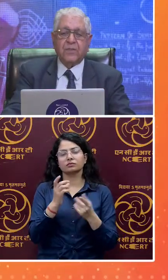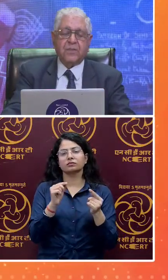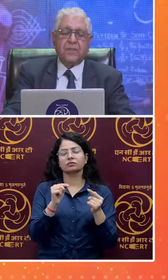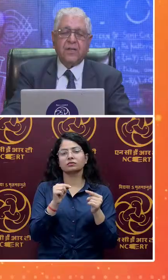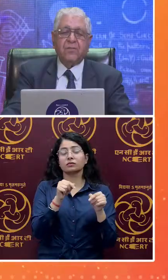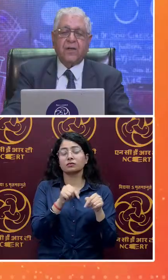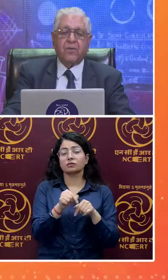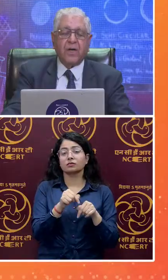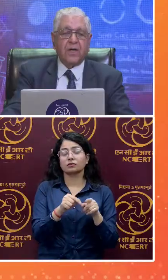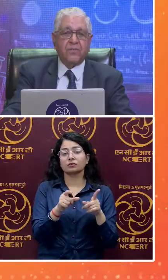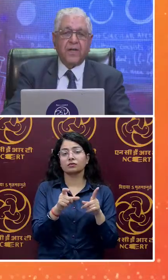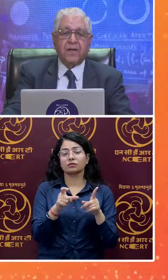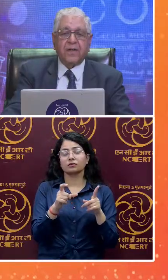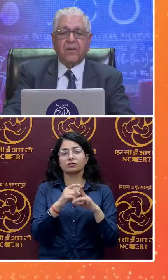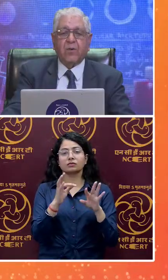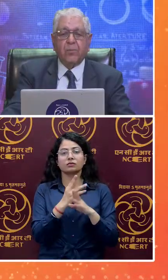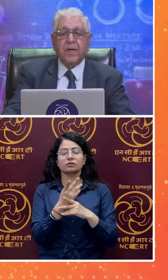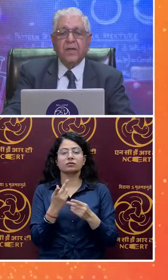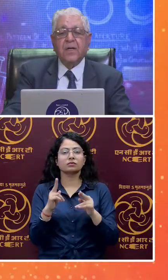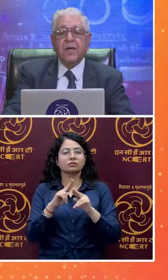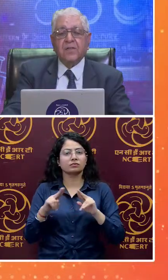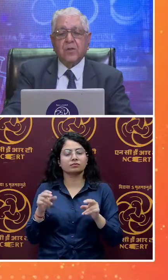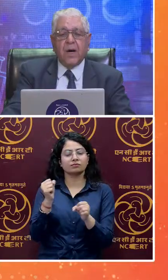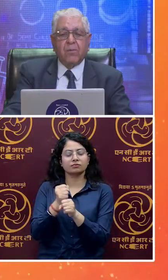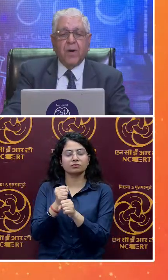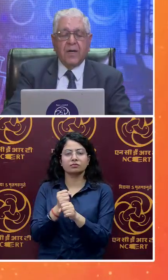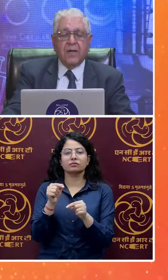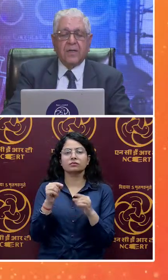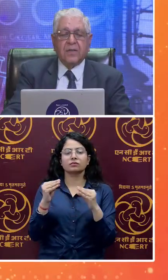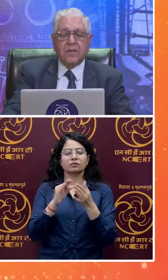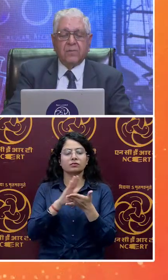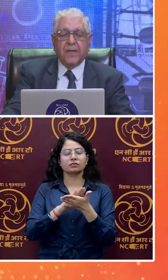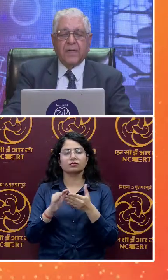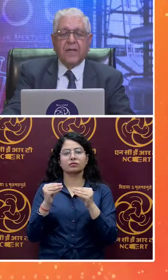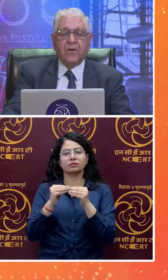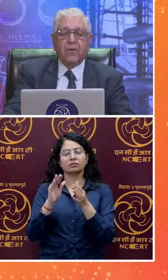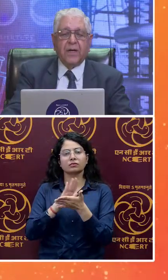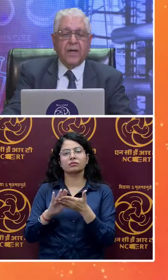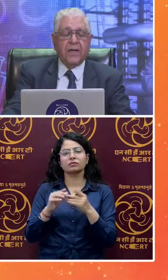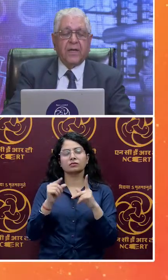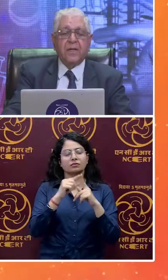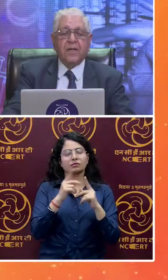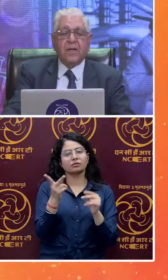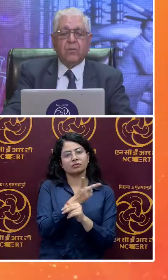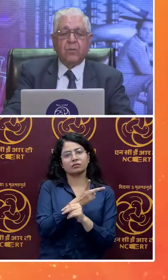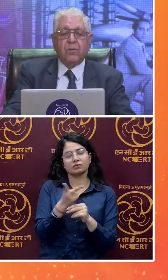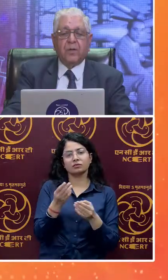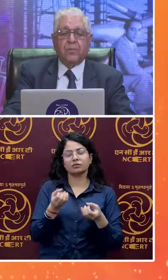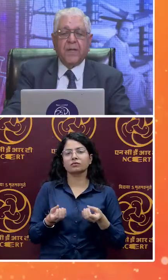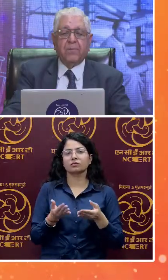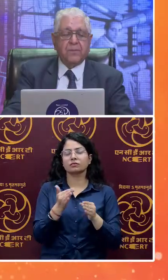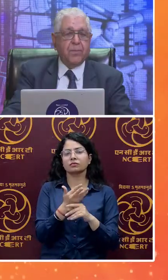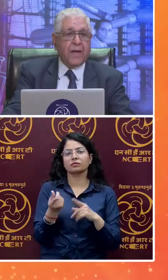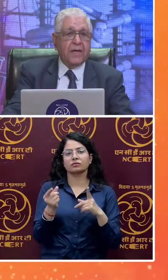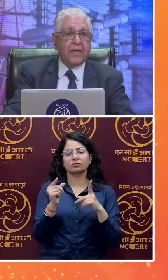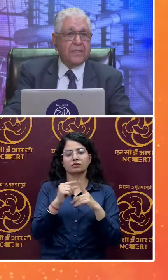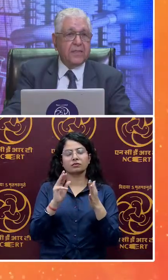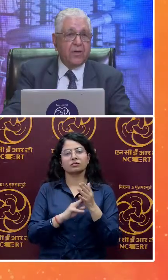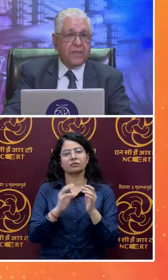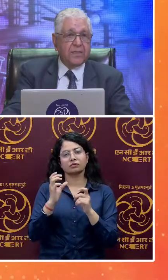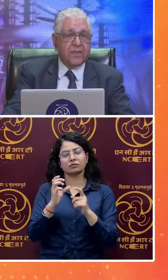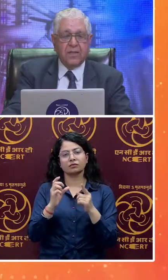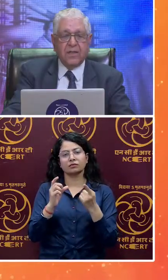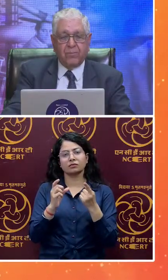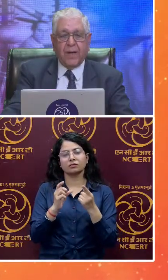he was the de facto head of the interim government. So, Pandit Nehru inducted PMS Blackett as